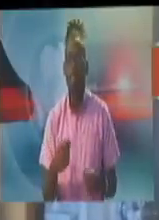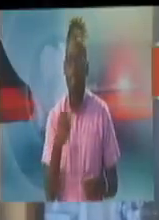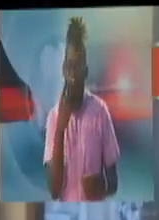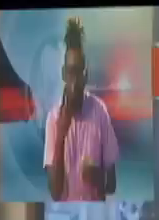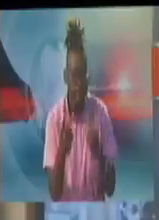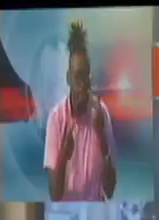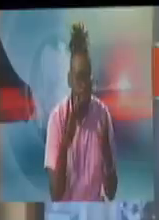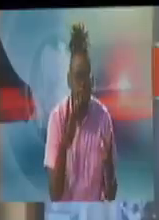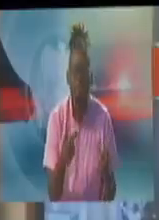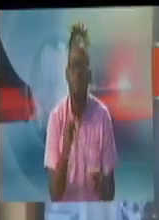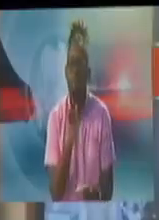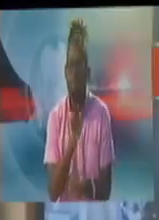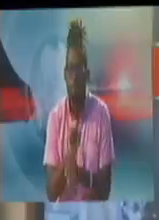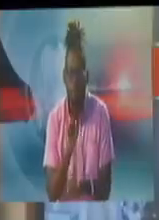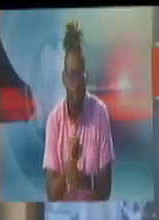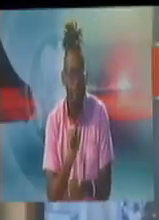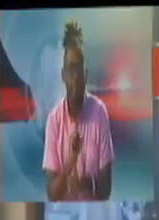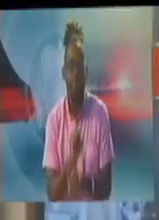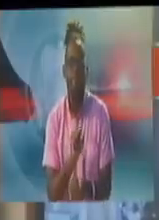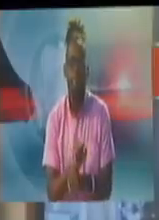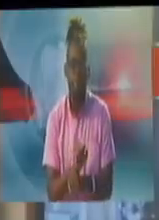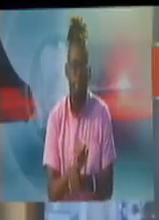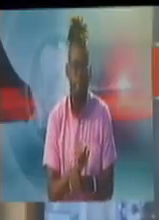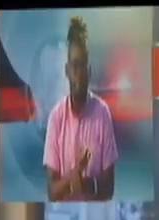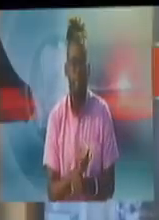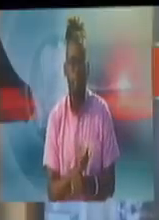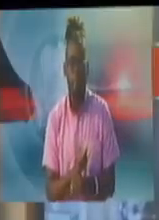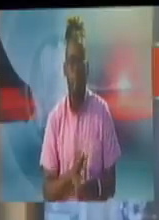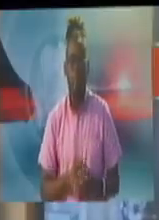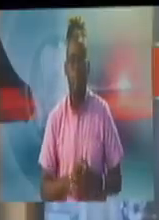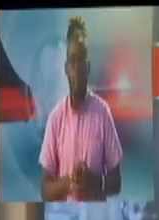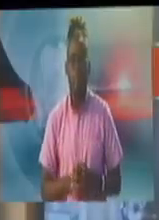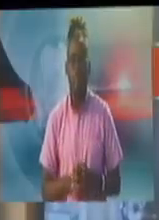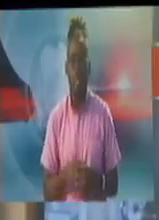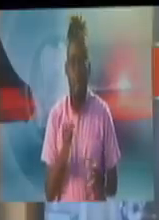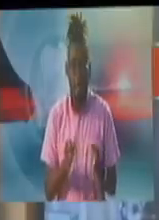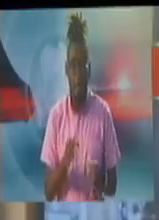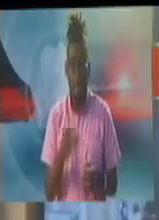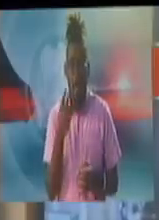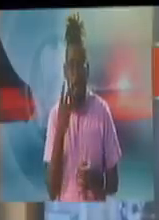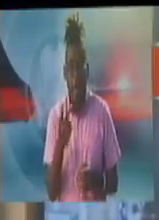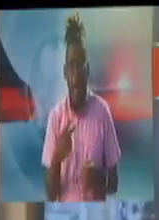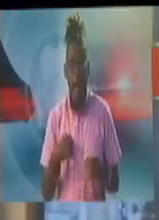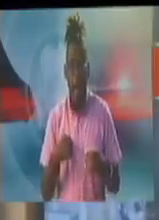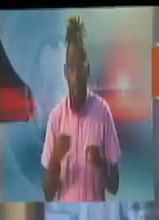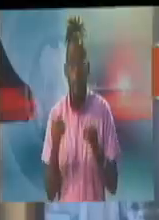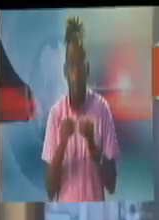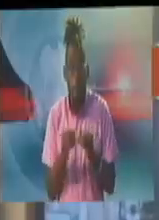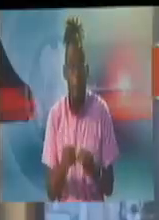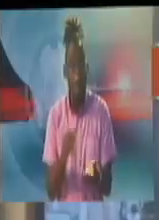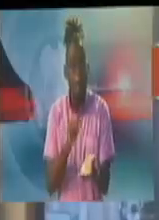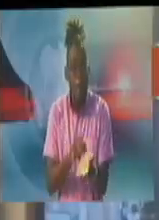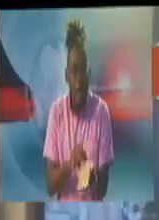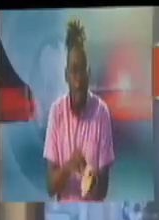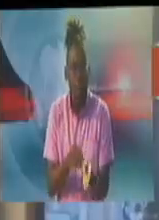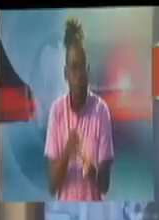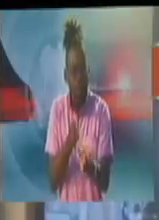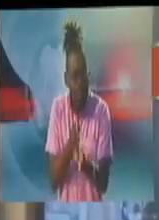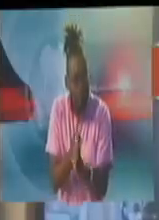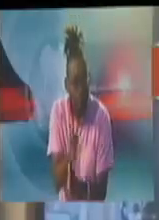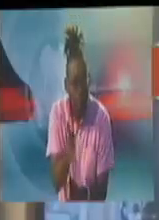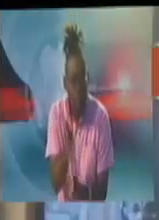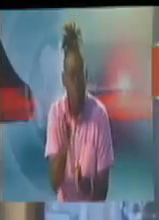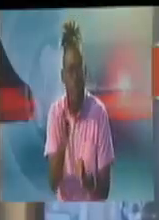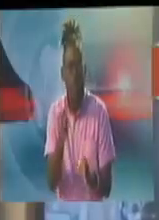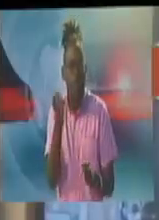field against COVID-19, is it possible to have the return of more of the medical experts to help us understand further